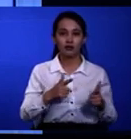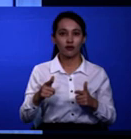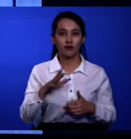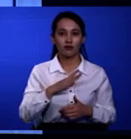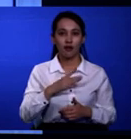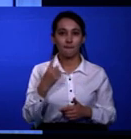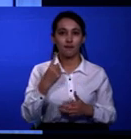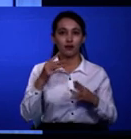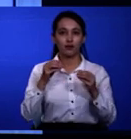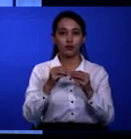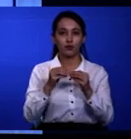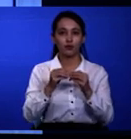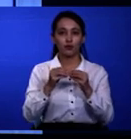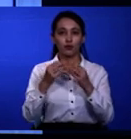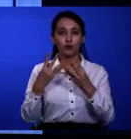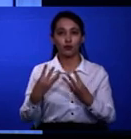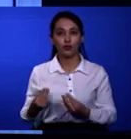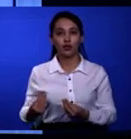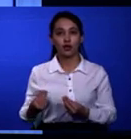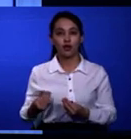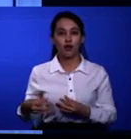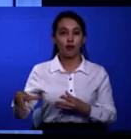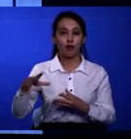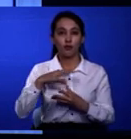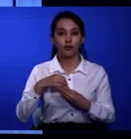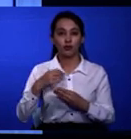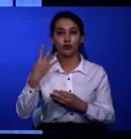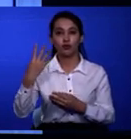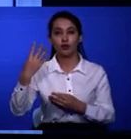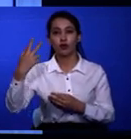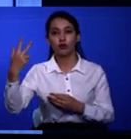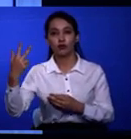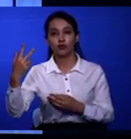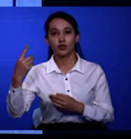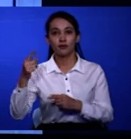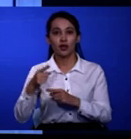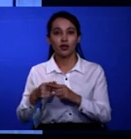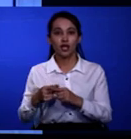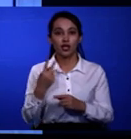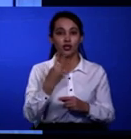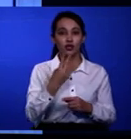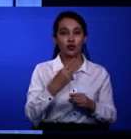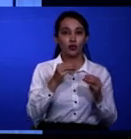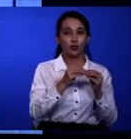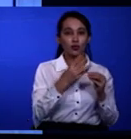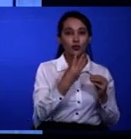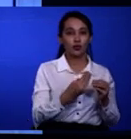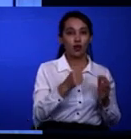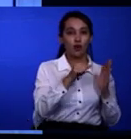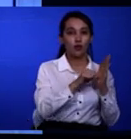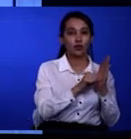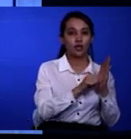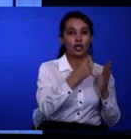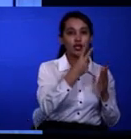Birinchi 10 kunlikda jami detallarning 3dan 1 qismi, ikkinchi 10 kunlikda 6dan 2